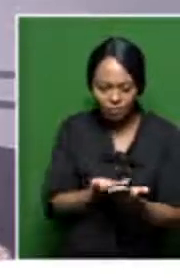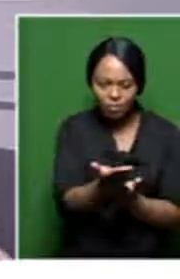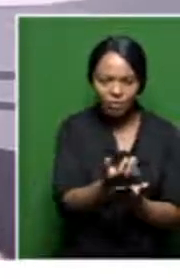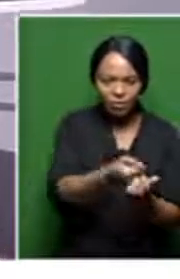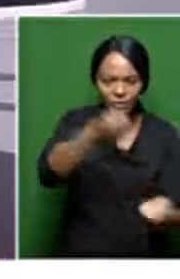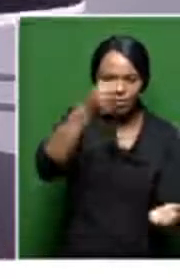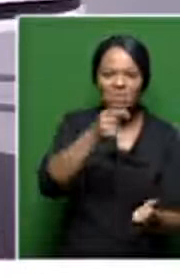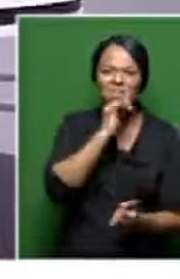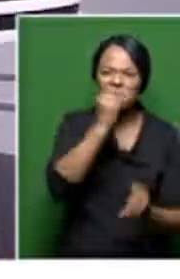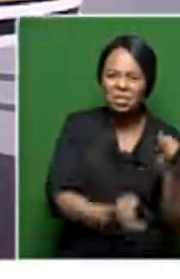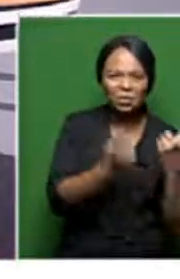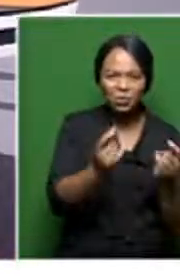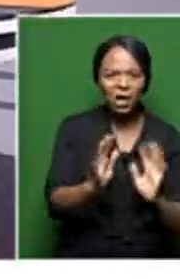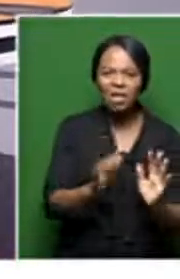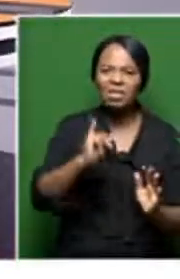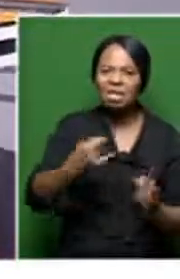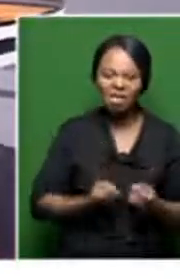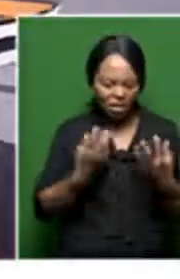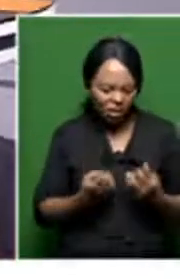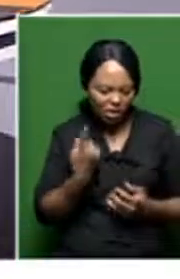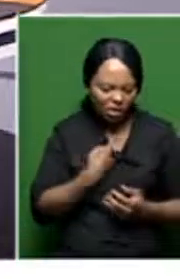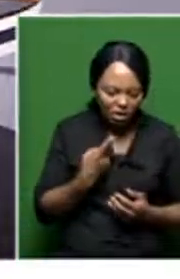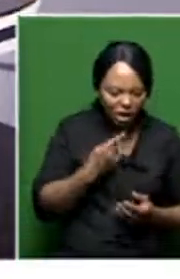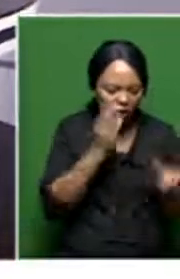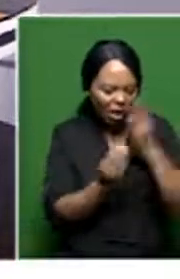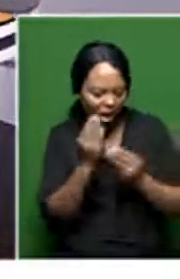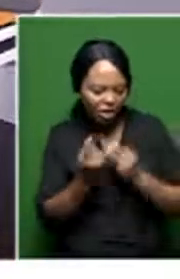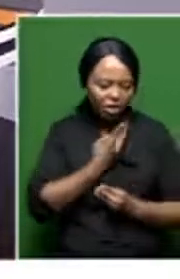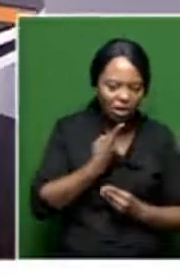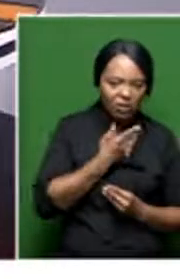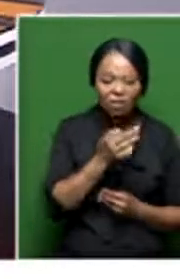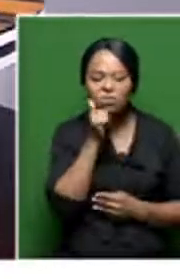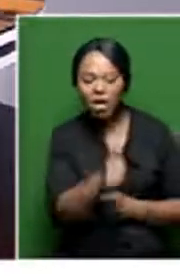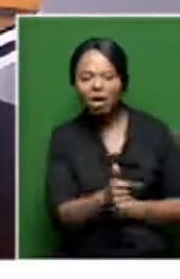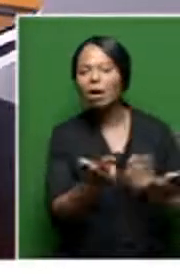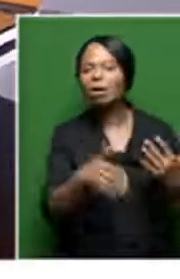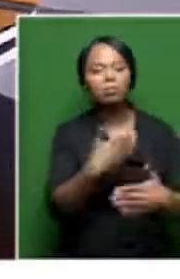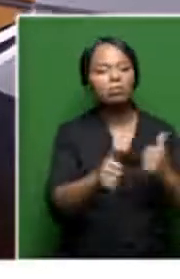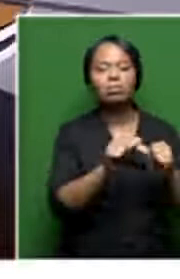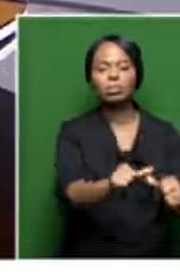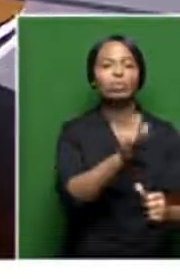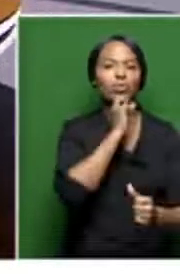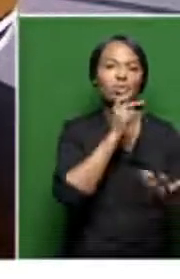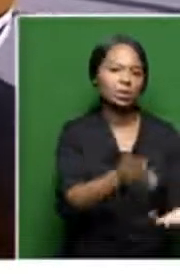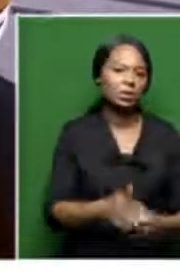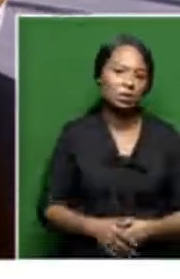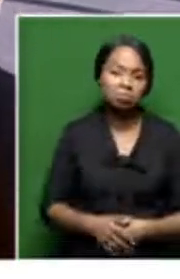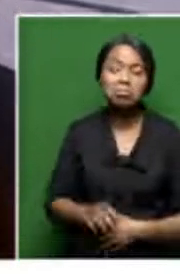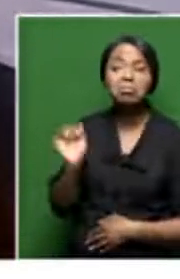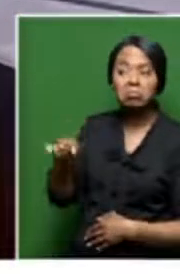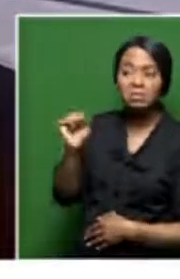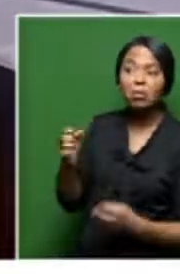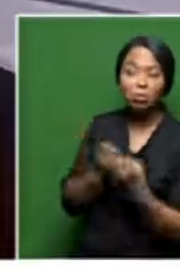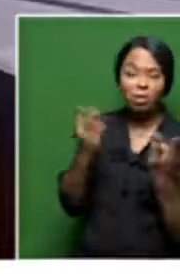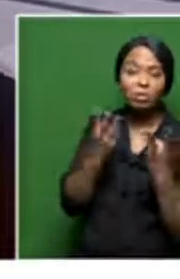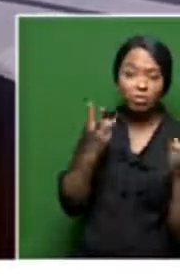Okay. That's simply just about you expressing yourself. Sure. And if it works for you, then go that direction and just run with it. Yeah. And I know there's so many of our viewers